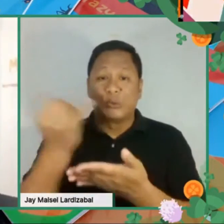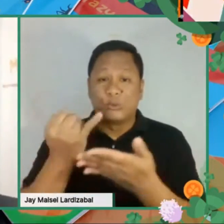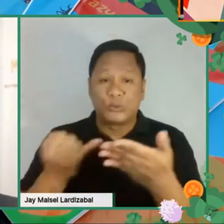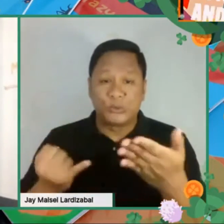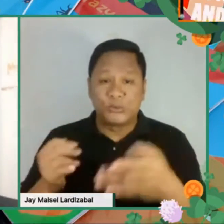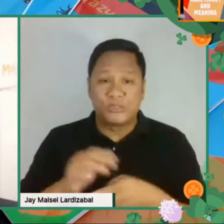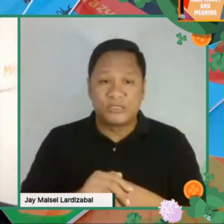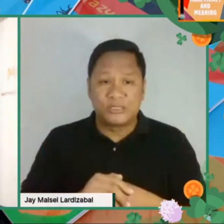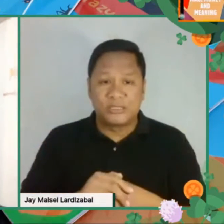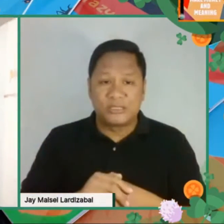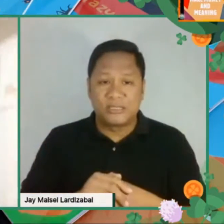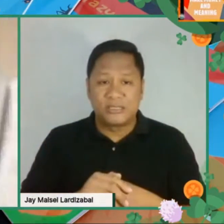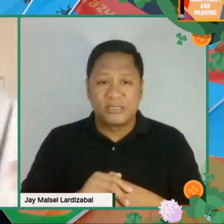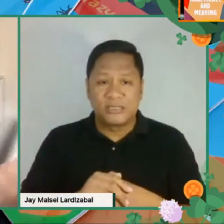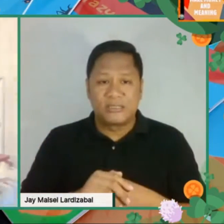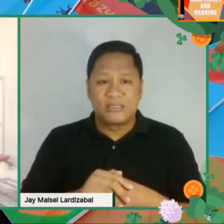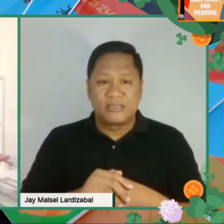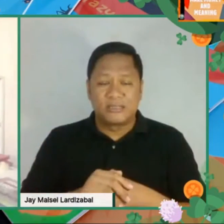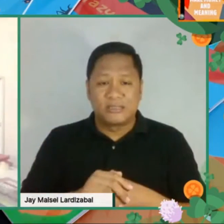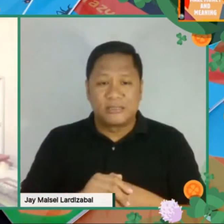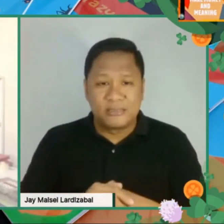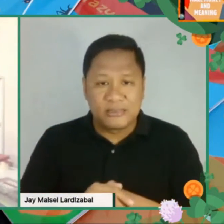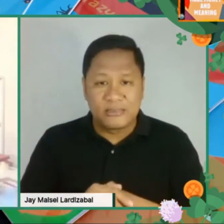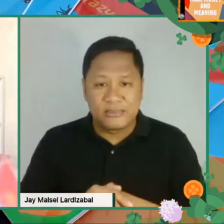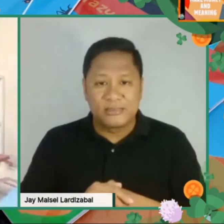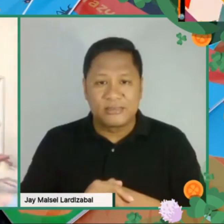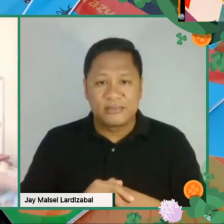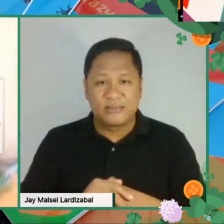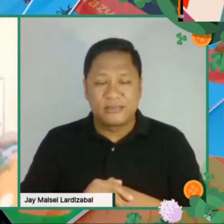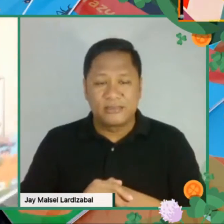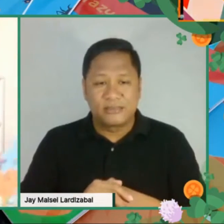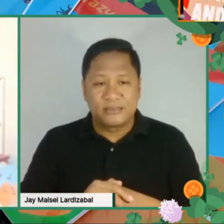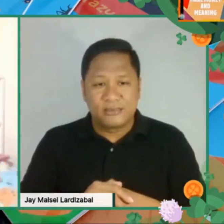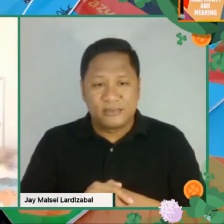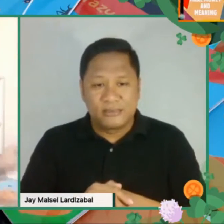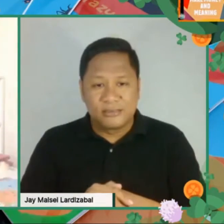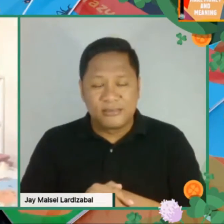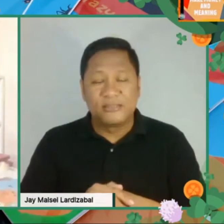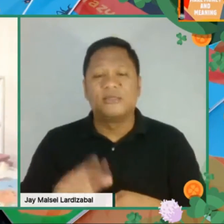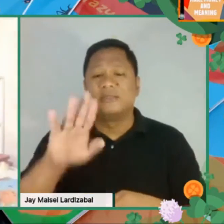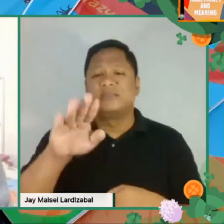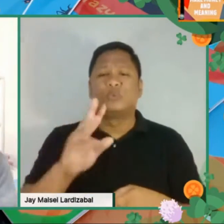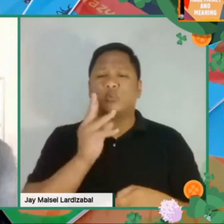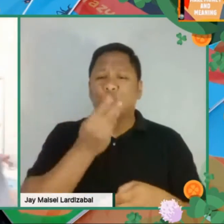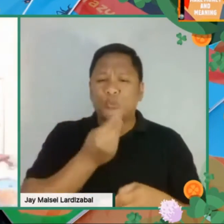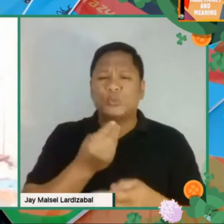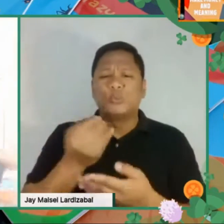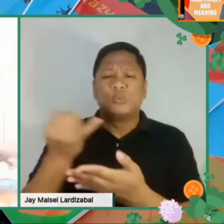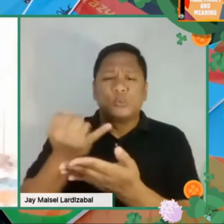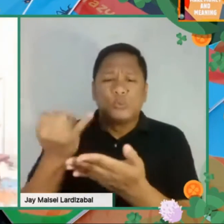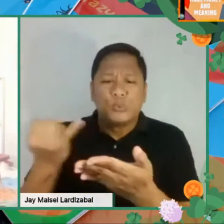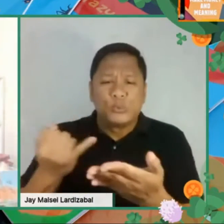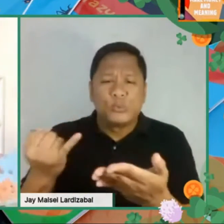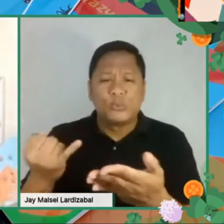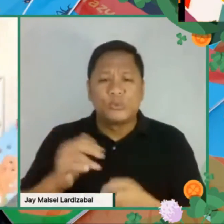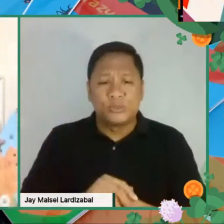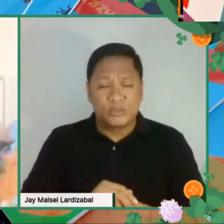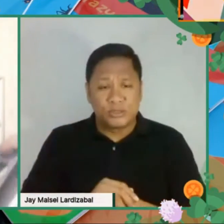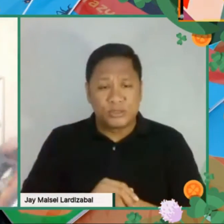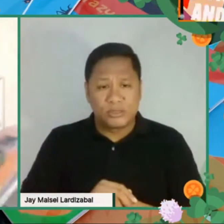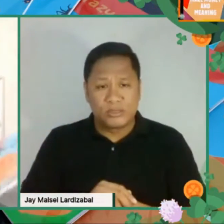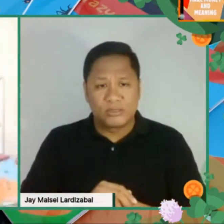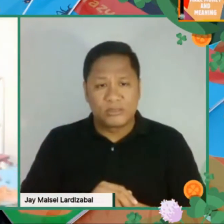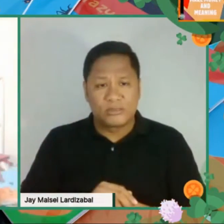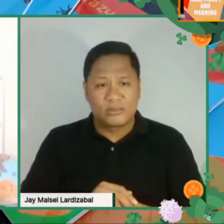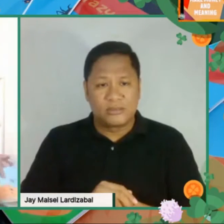it's a fun read aloud book. So yeah. Okay. Who is your illustrator, by the way? So, Ah,